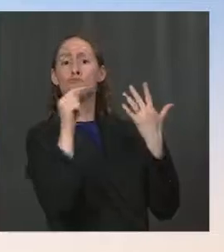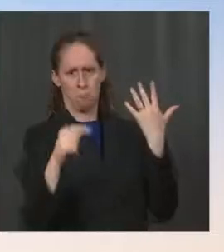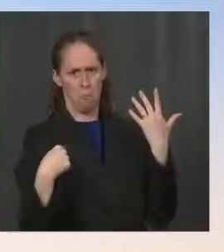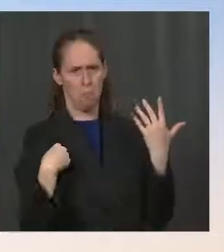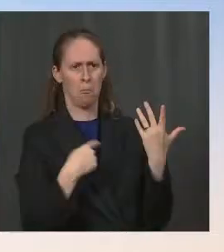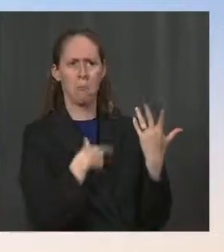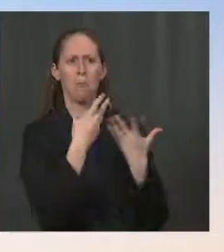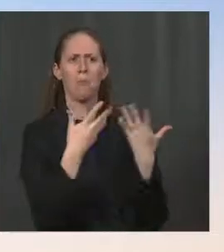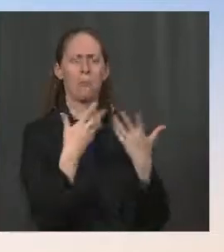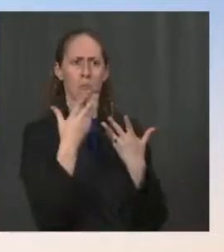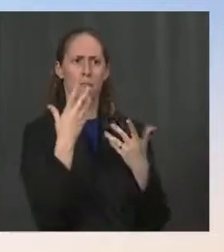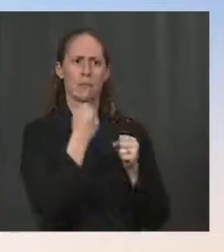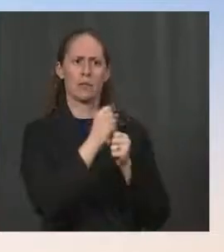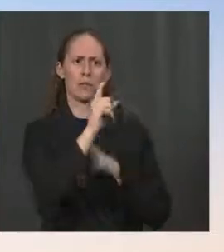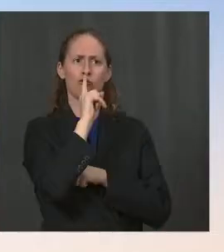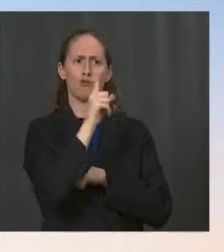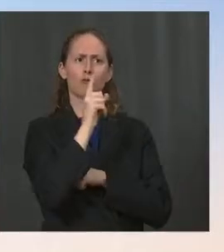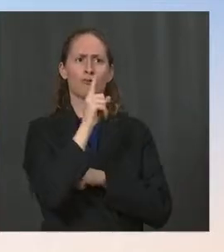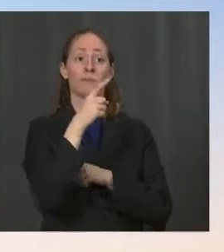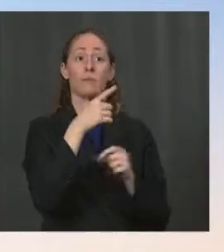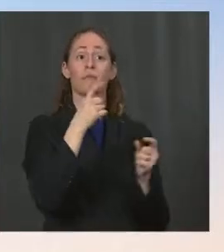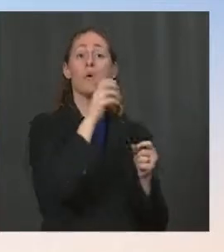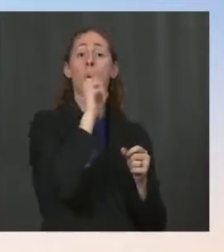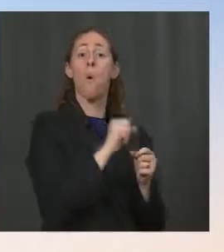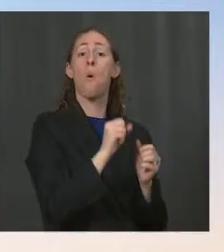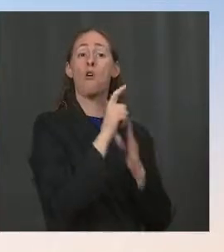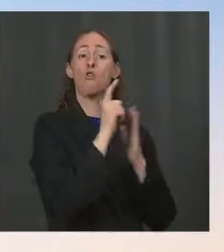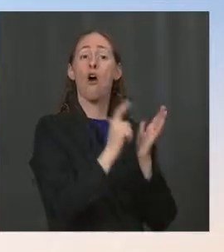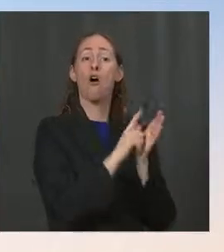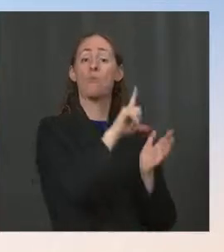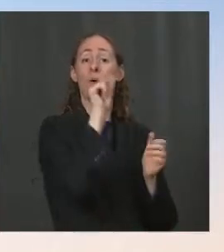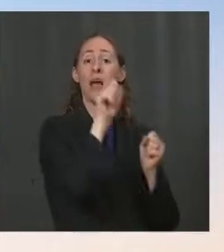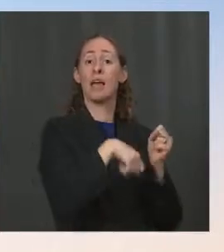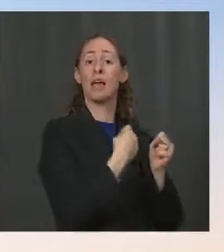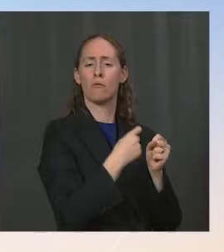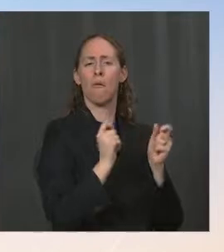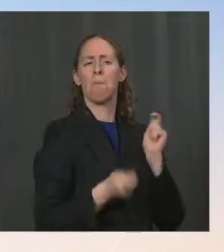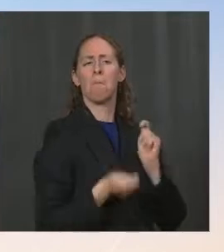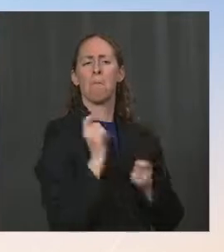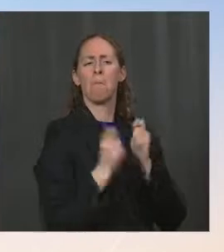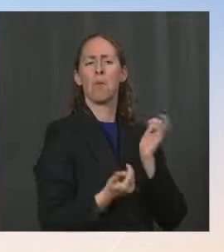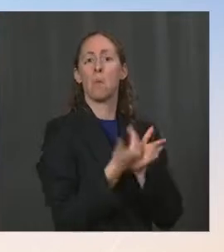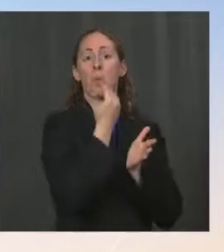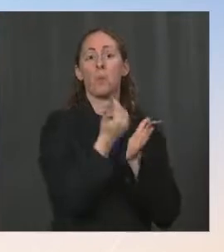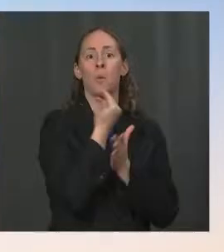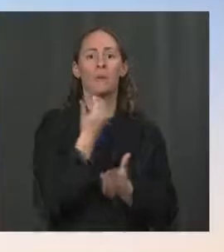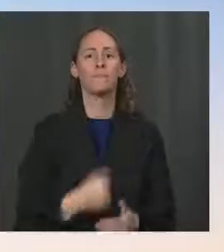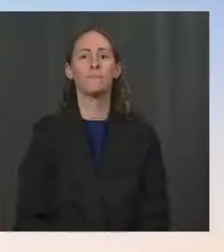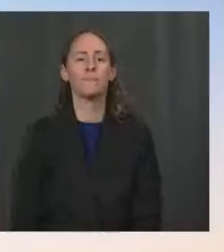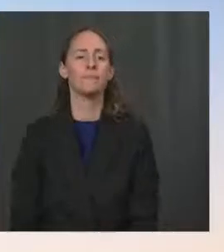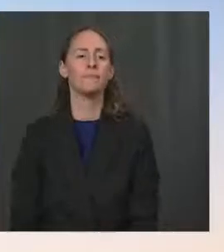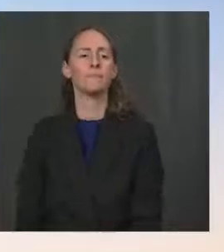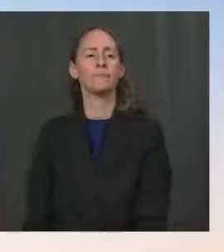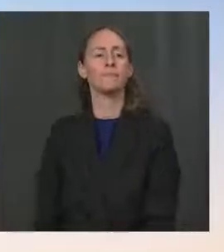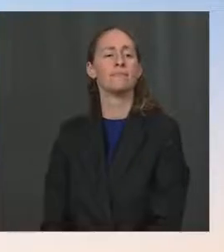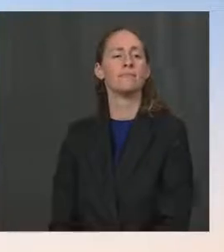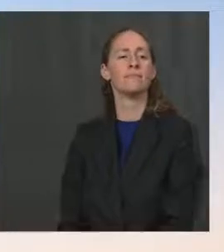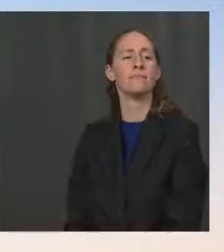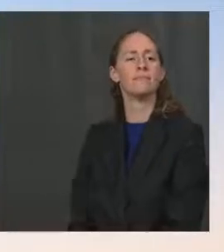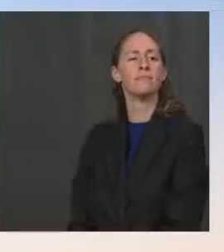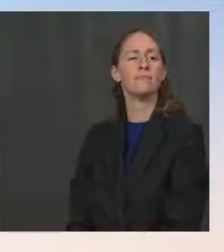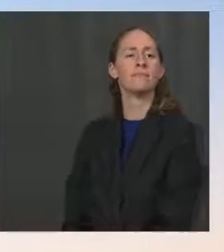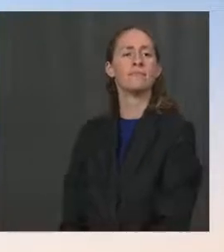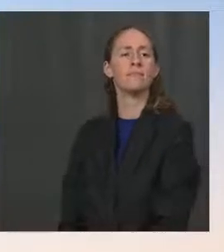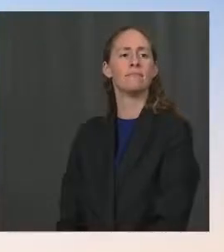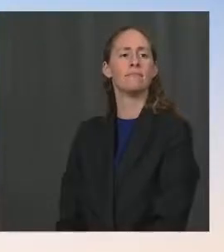20-year-old AUMF. Go ahead. Just two questions, Jen. There's a bill in Congress called the Women's Health Protection Act that would protect abortion